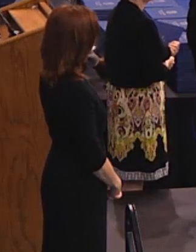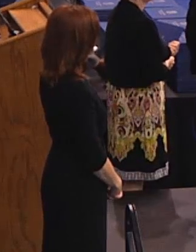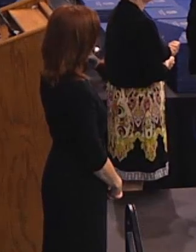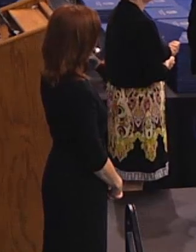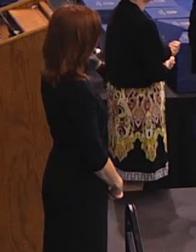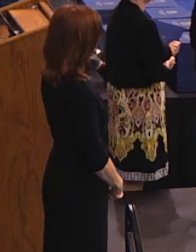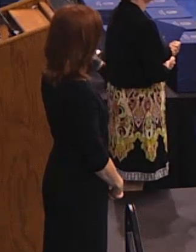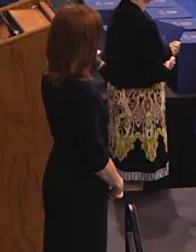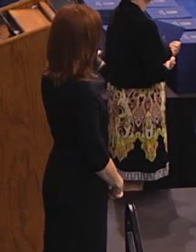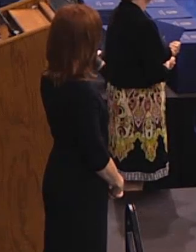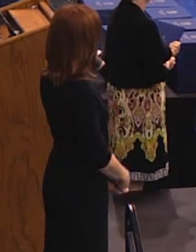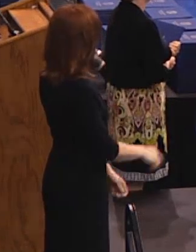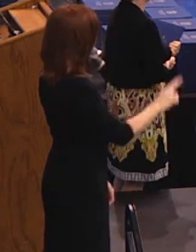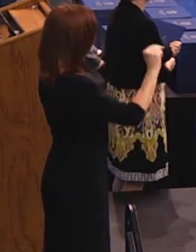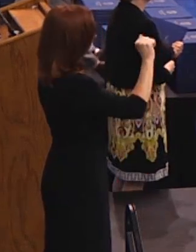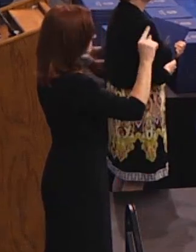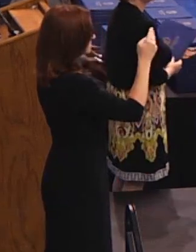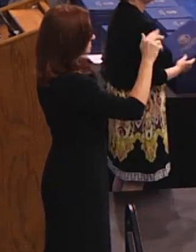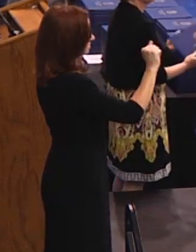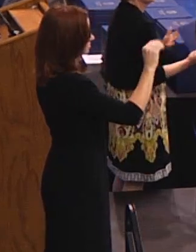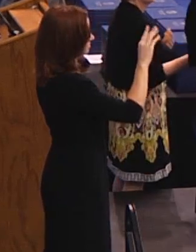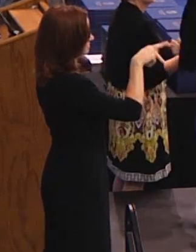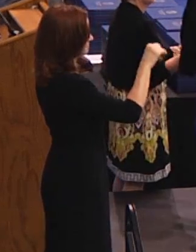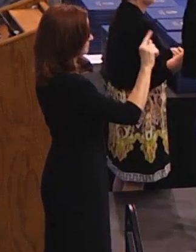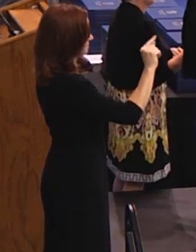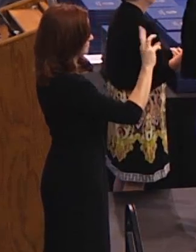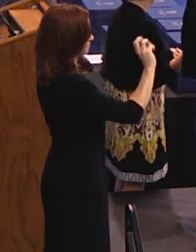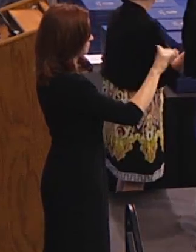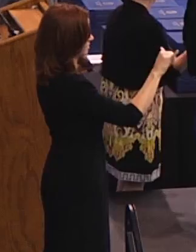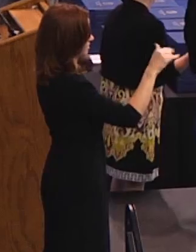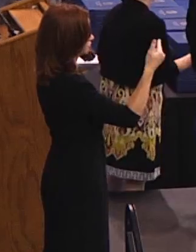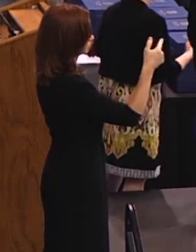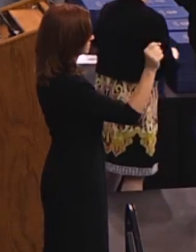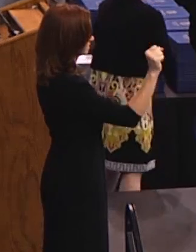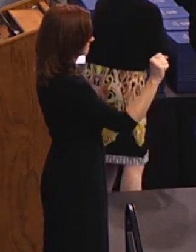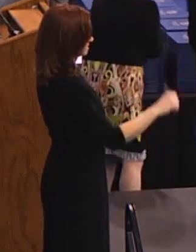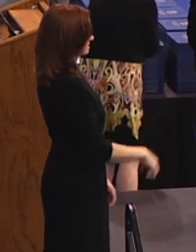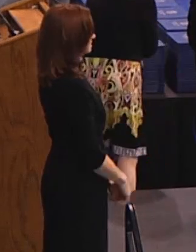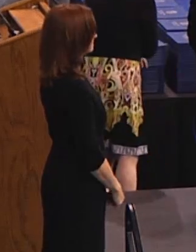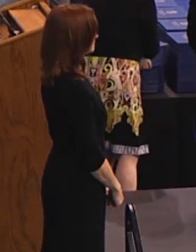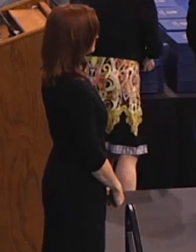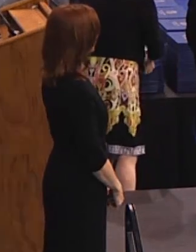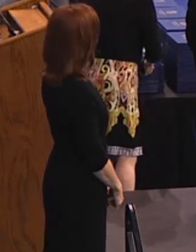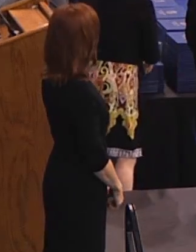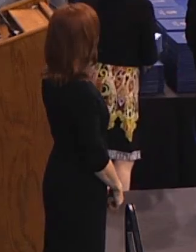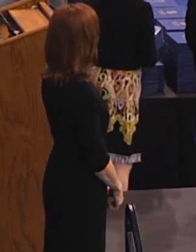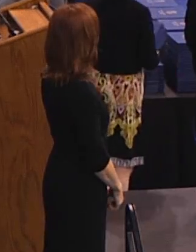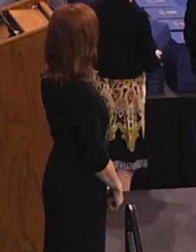Natasha Marie Petway, General Studies.